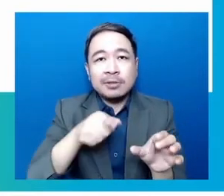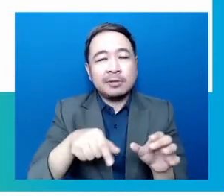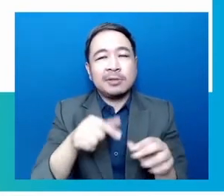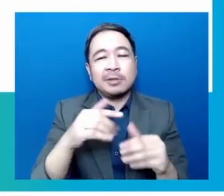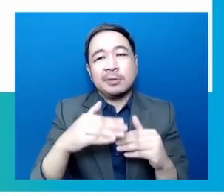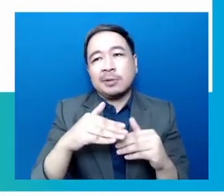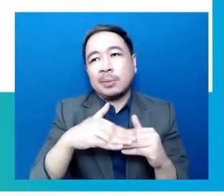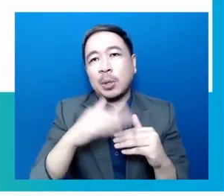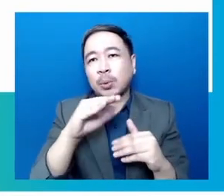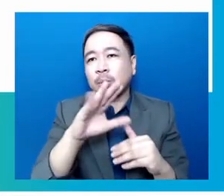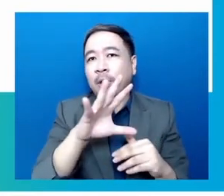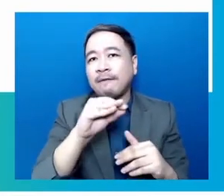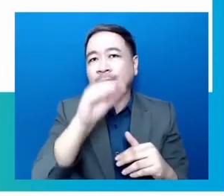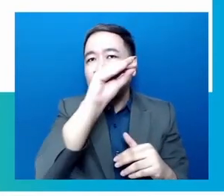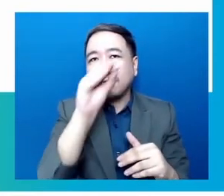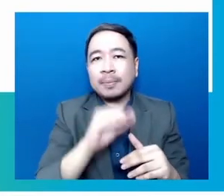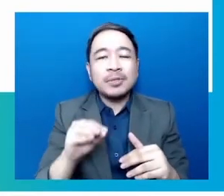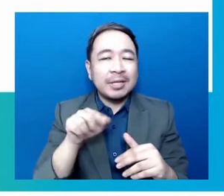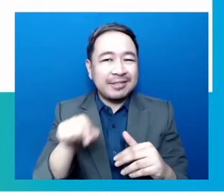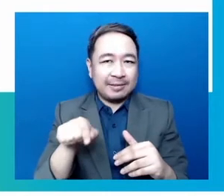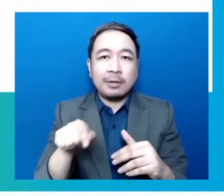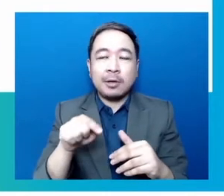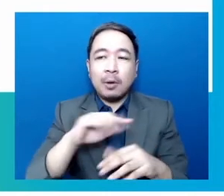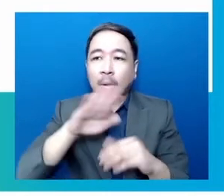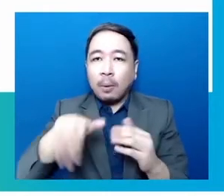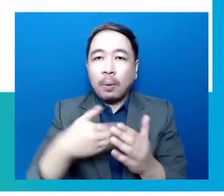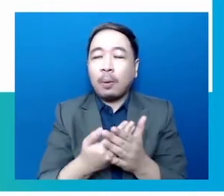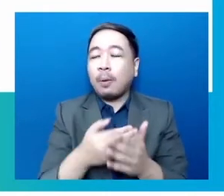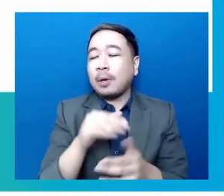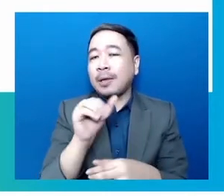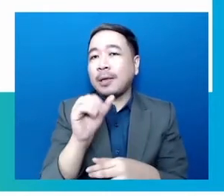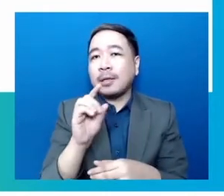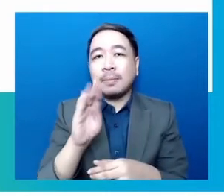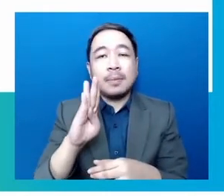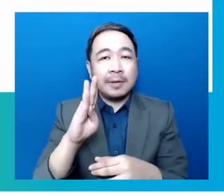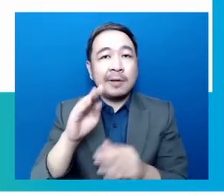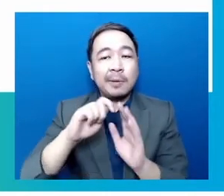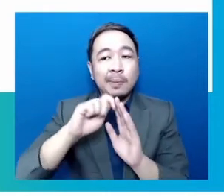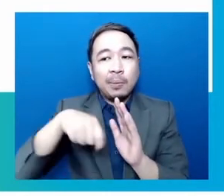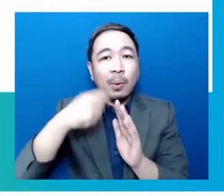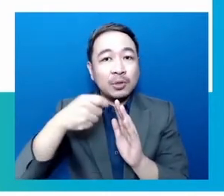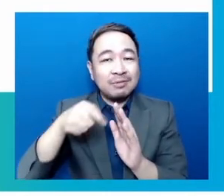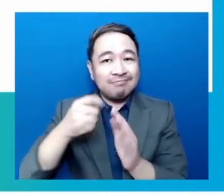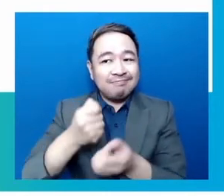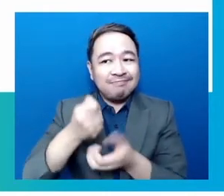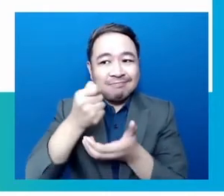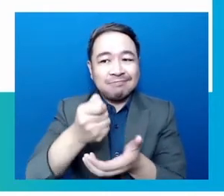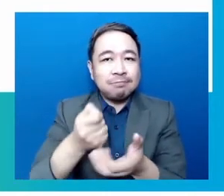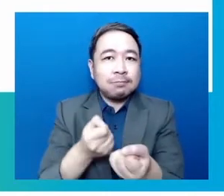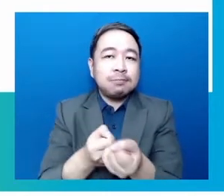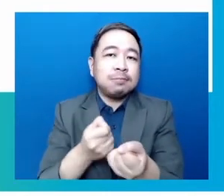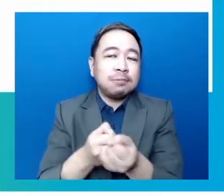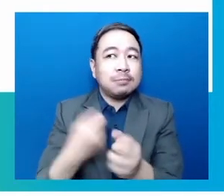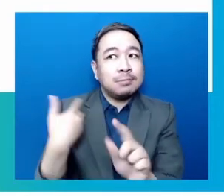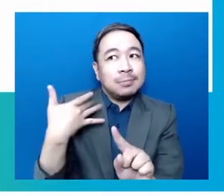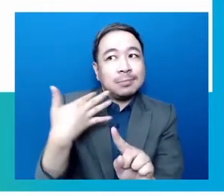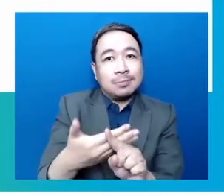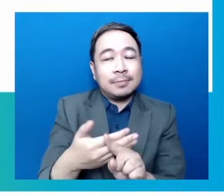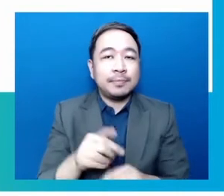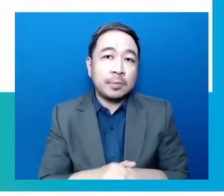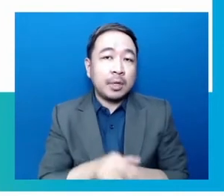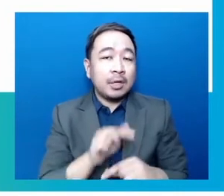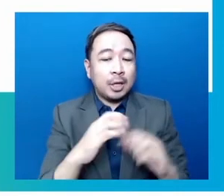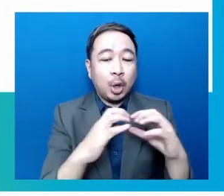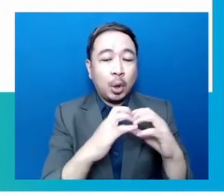all ADB-funded energy generation projects in the past decade. As we can see here, coal comprises